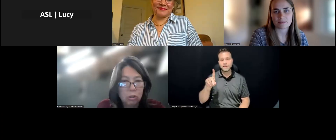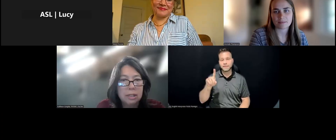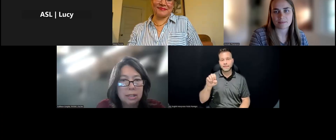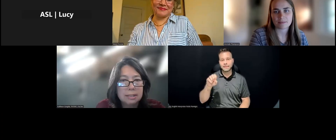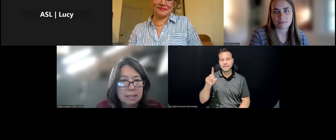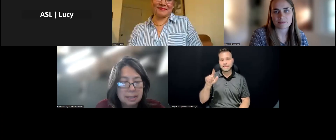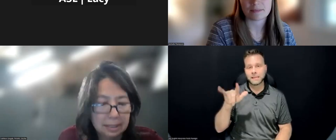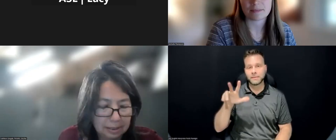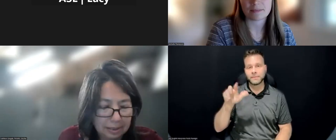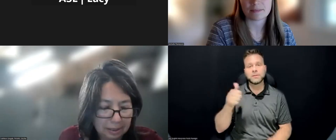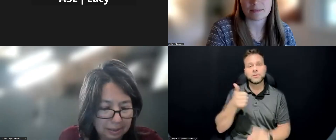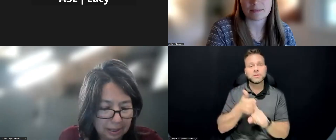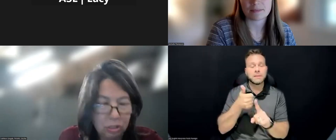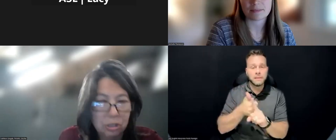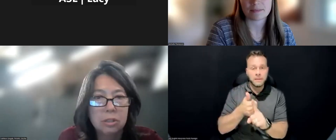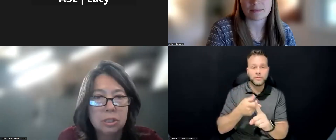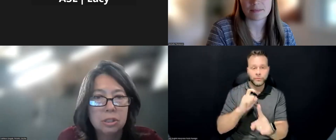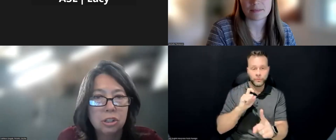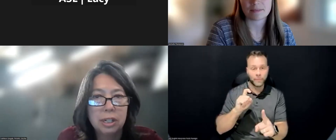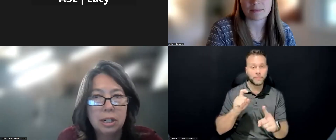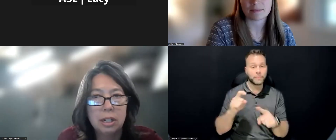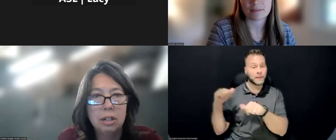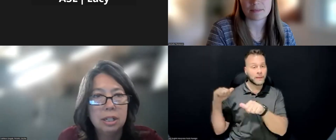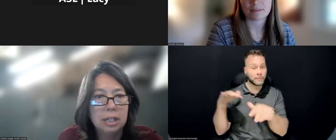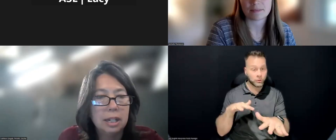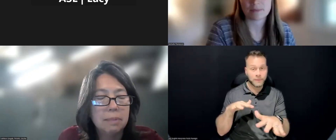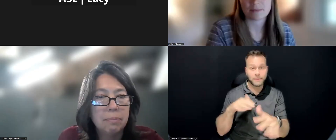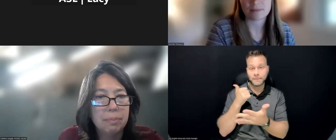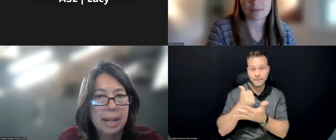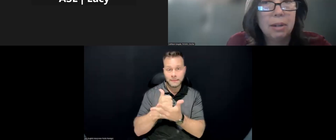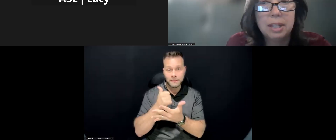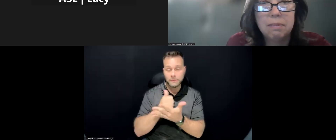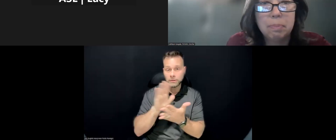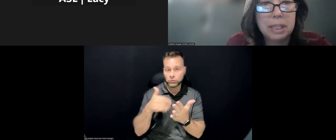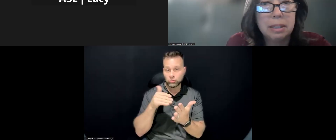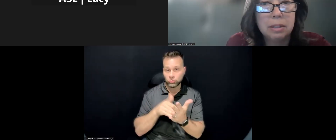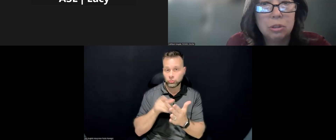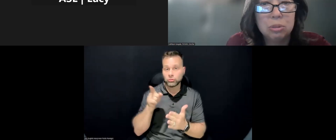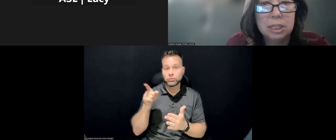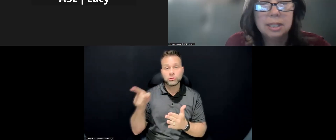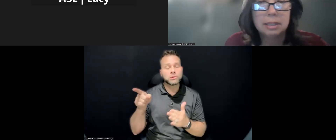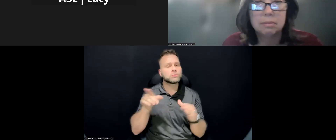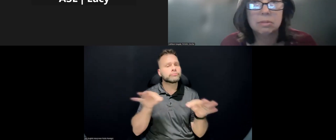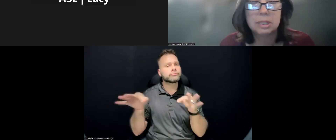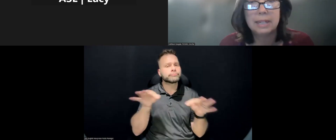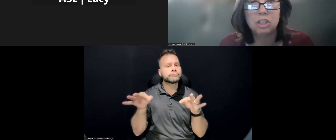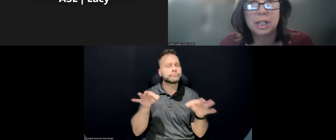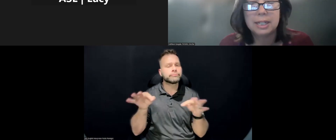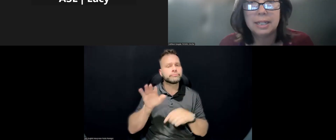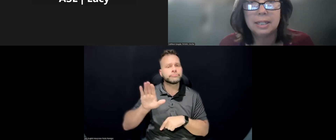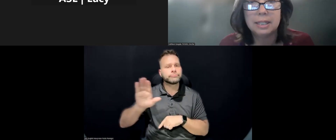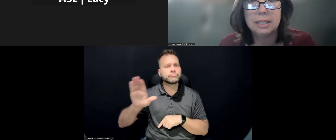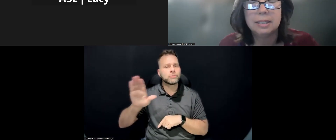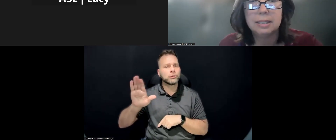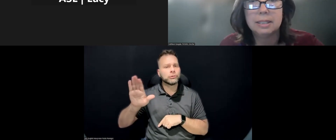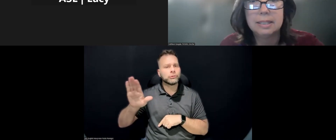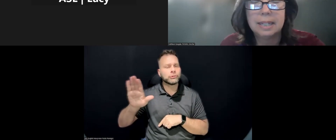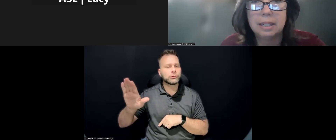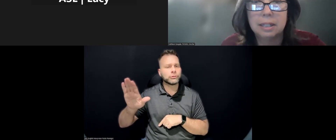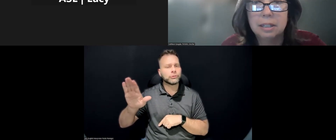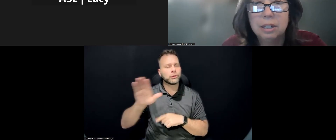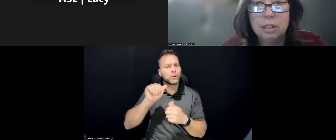the Immigrant Assistance Center to share how they've been using CHEI data